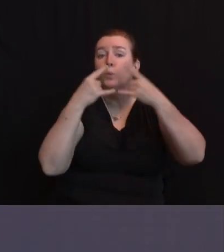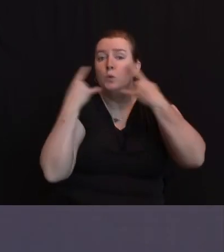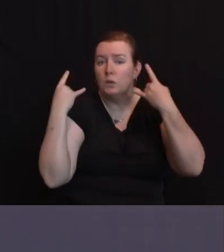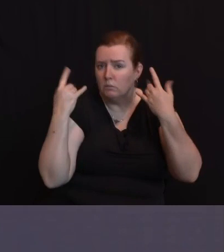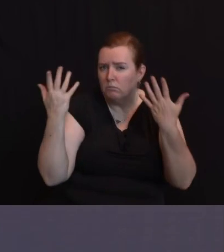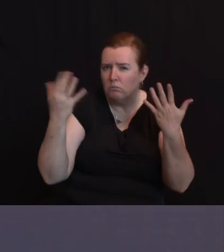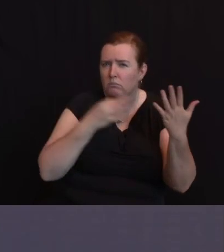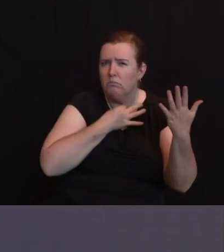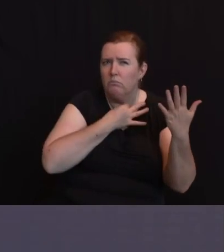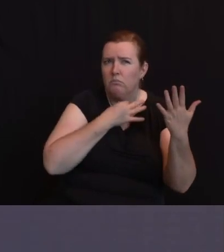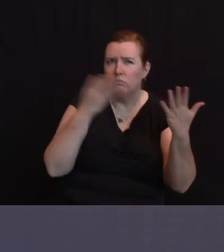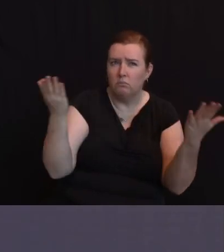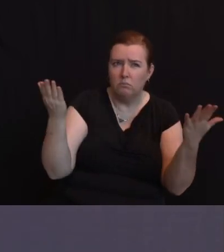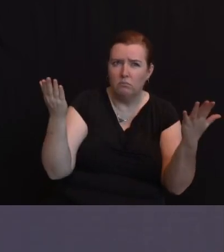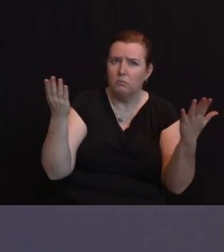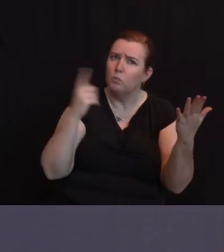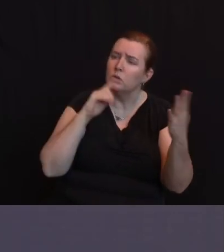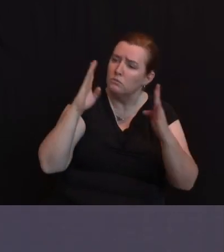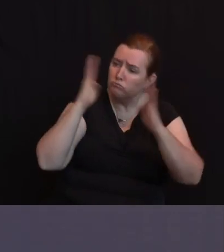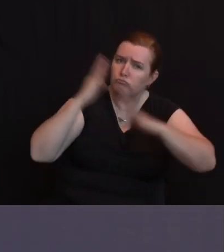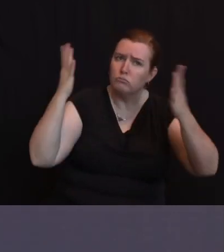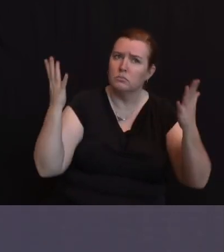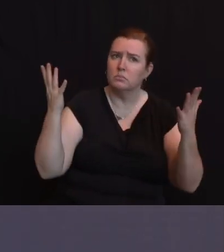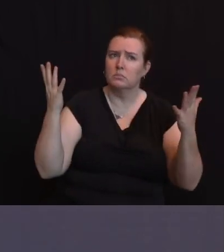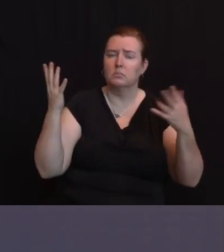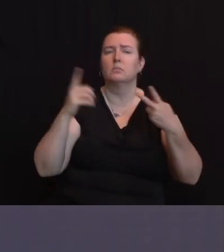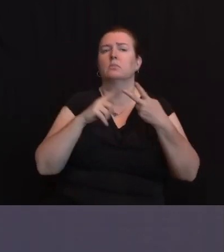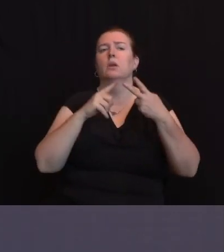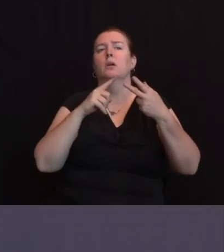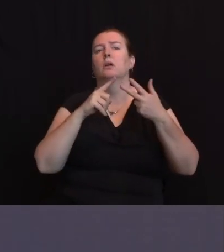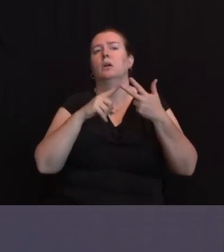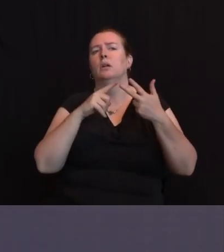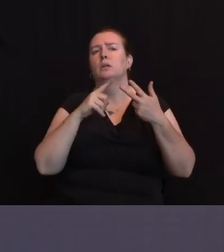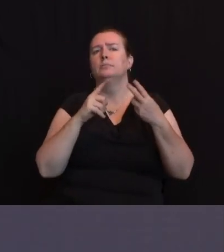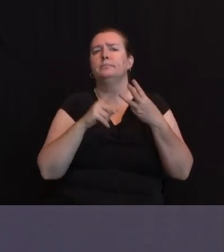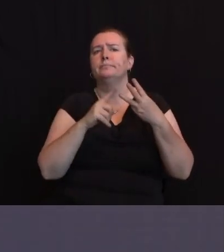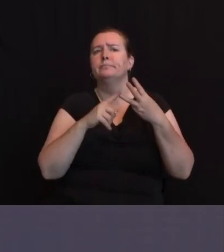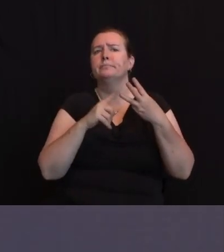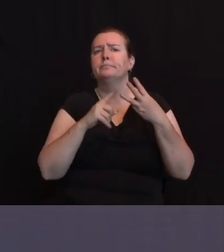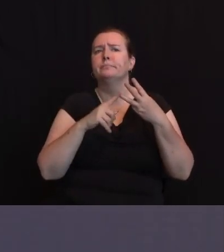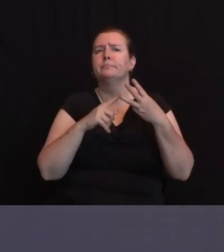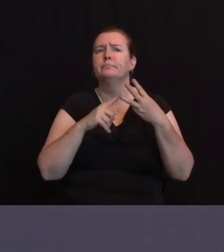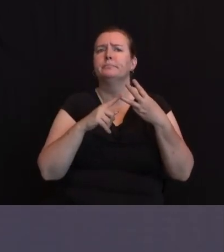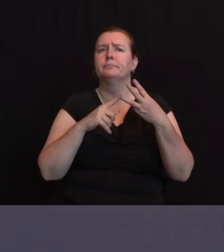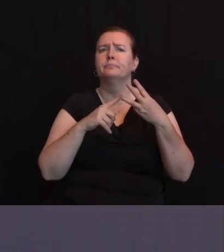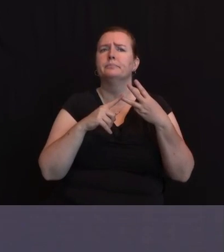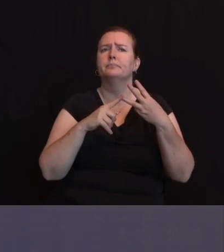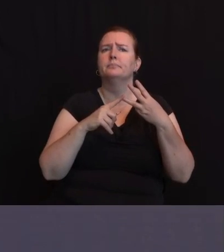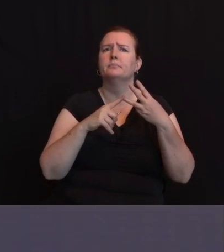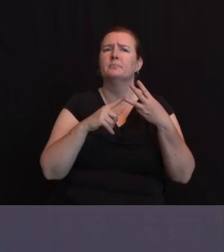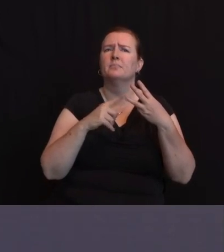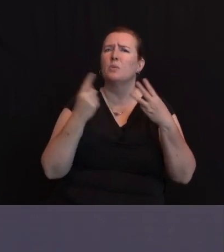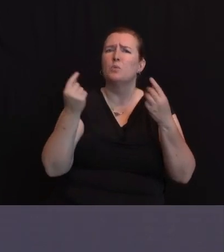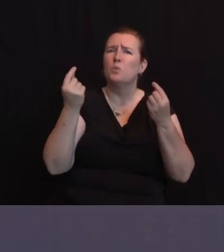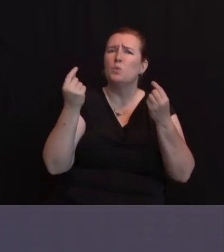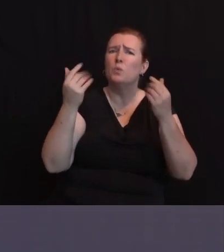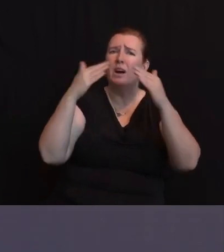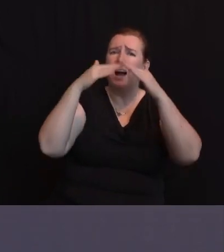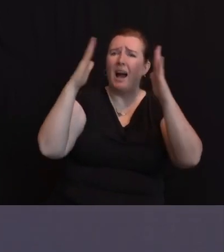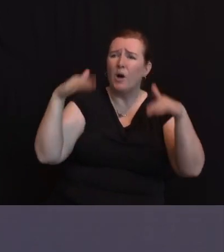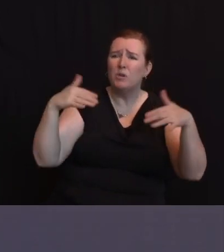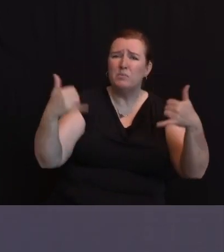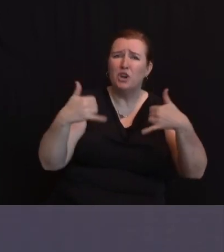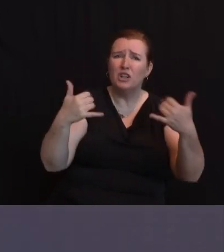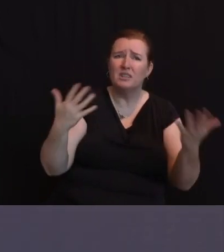or last week. So just curious about that. And also curious how difficult it is to enforce house parties. Is that something that authorities are having trouble